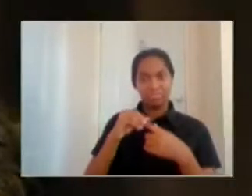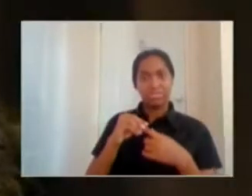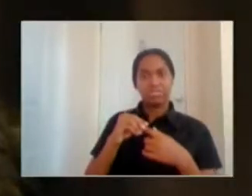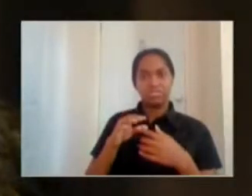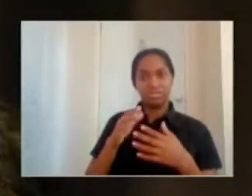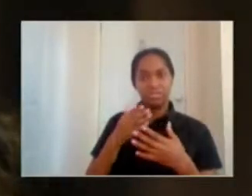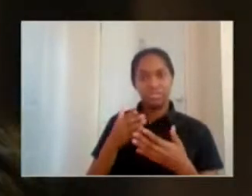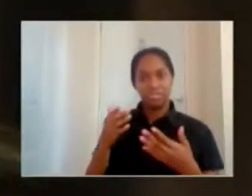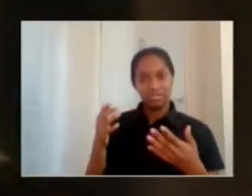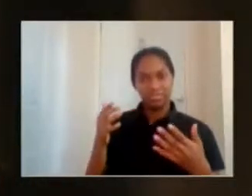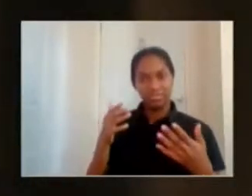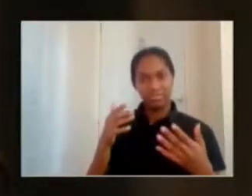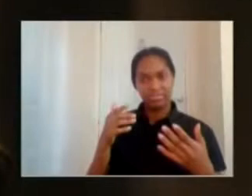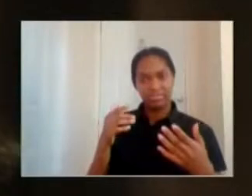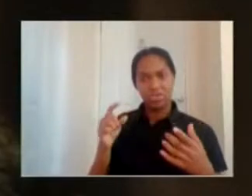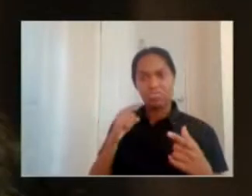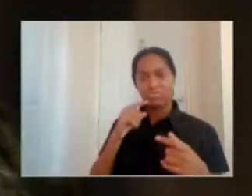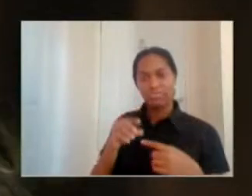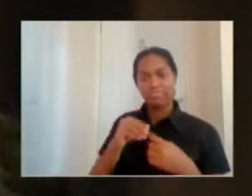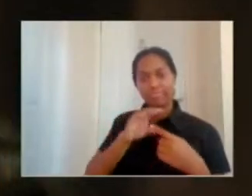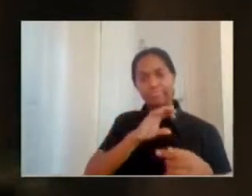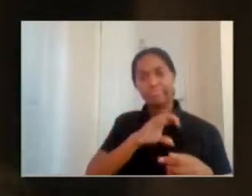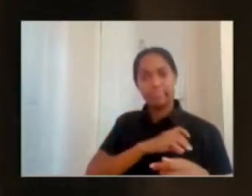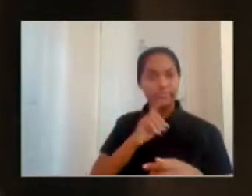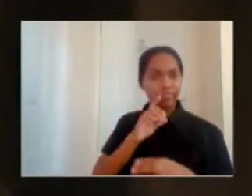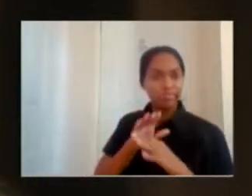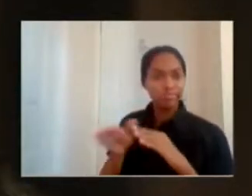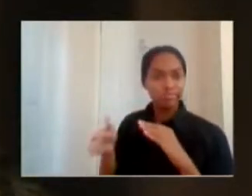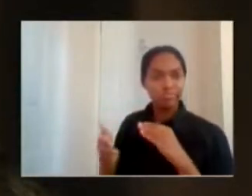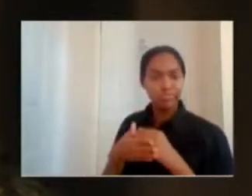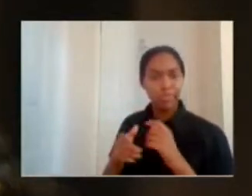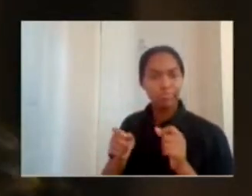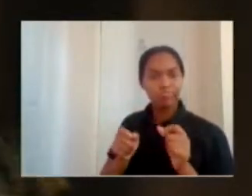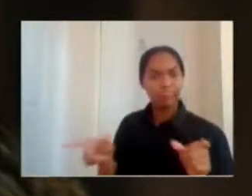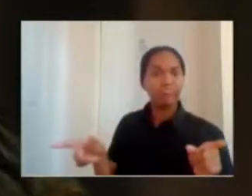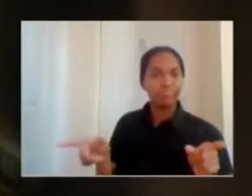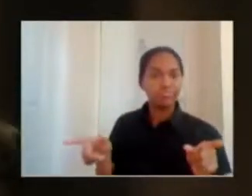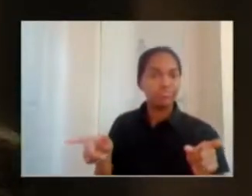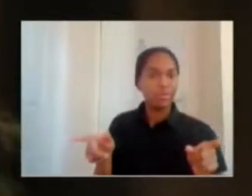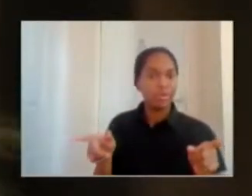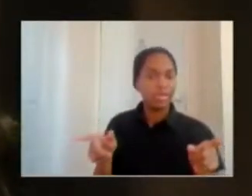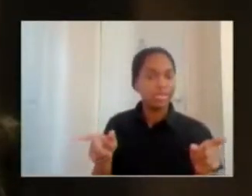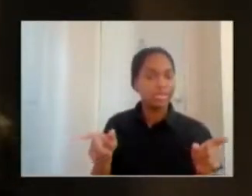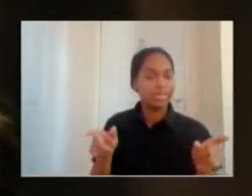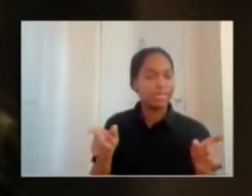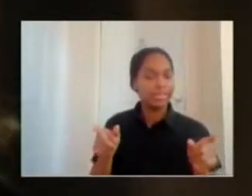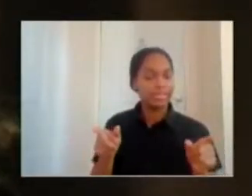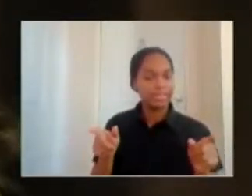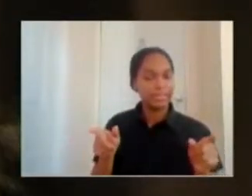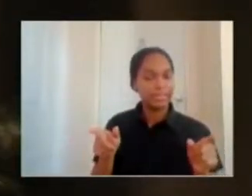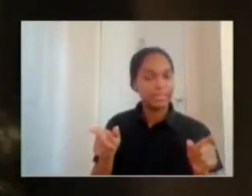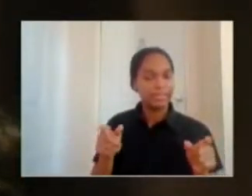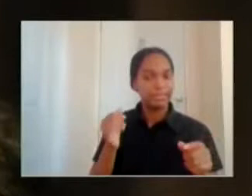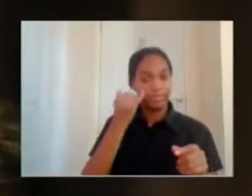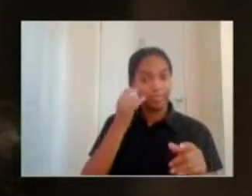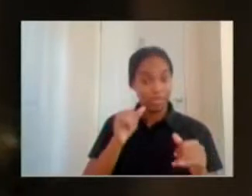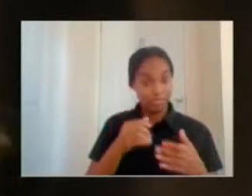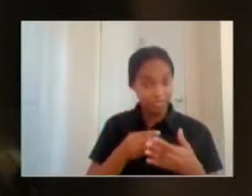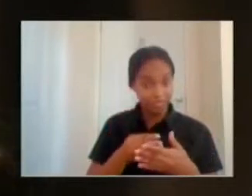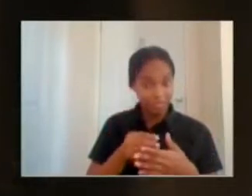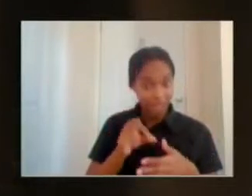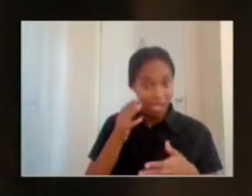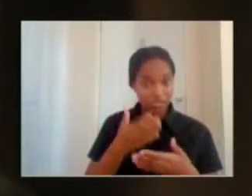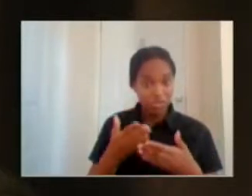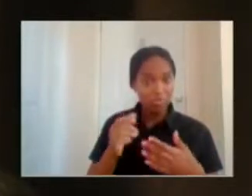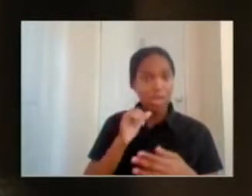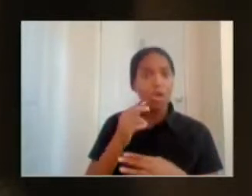kind of characteristics of Jamaican broadcast industry. But if you can find something useful for everybody,